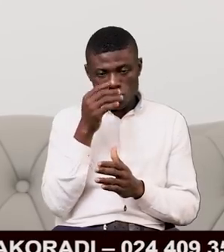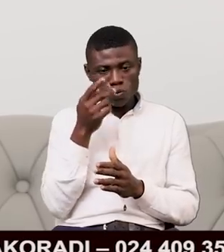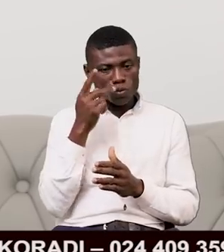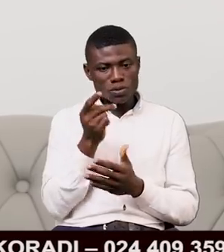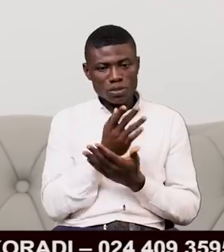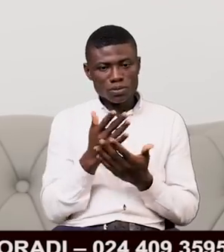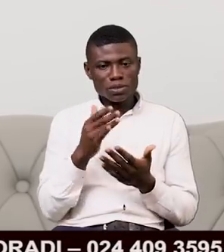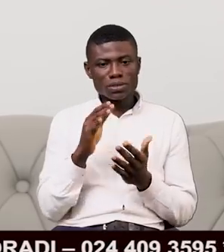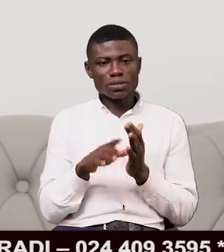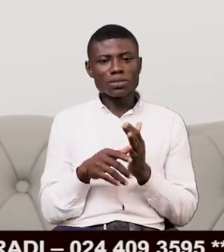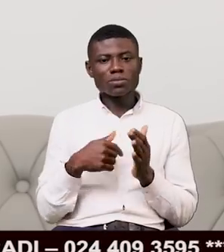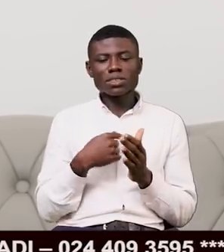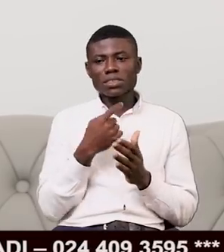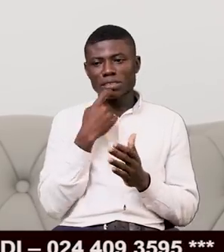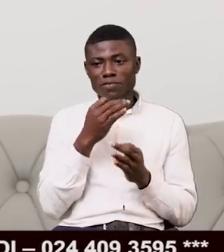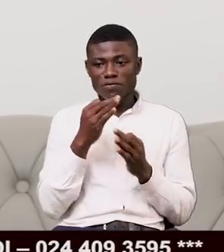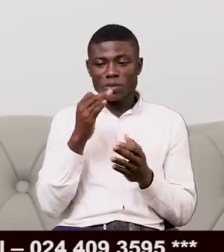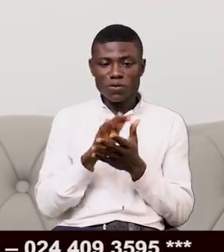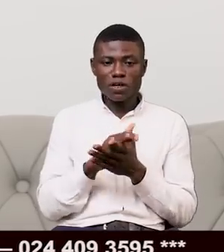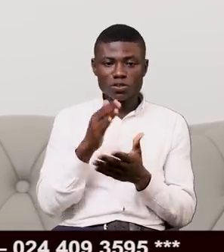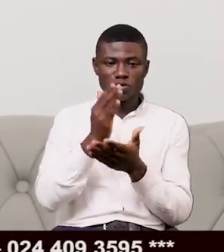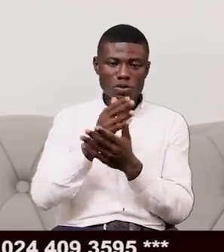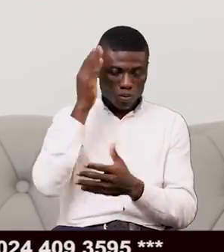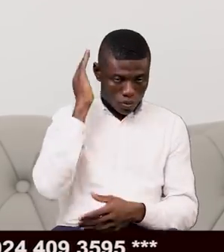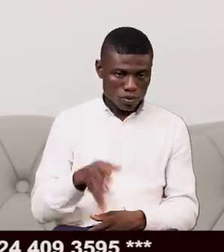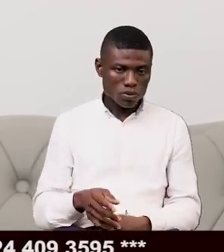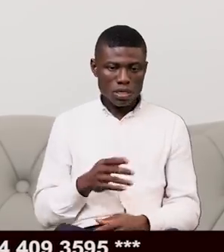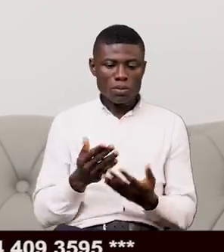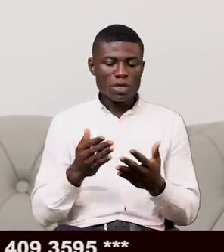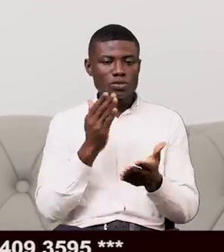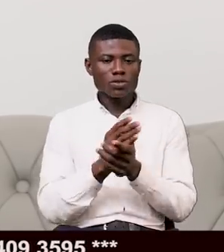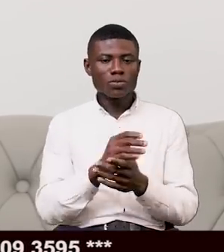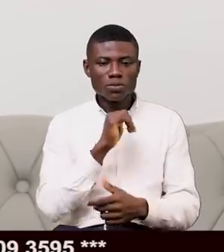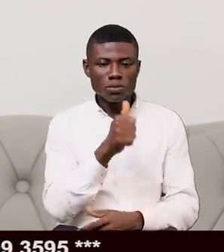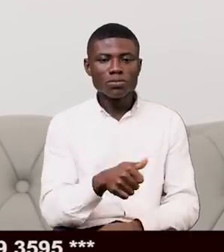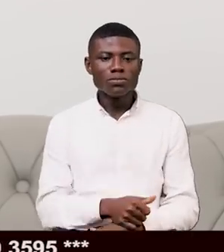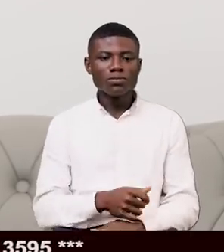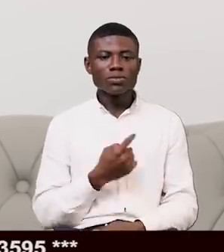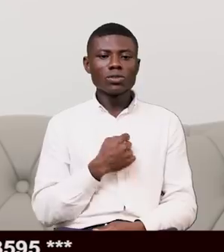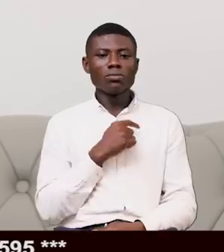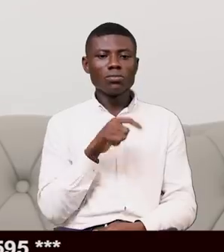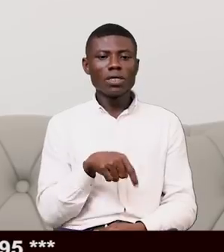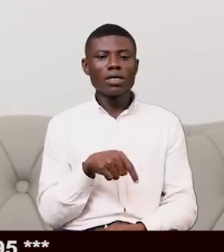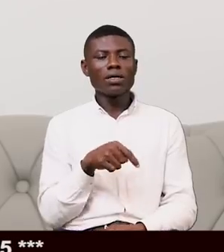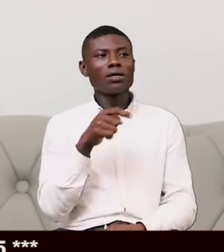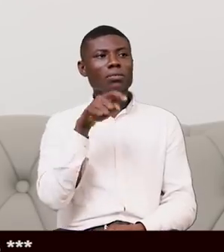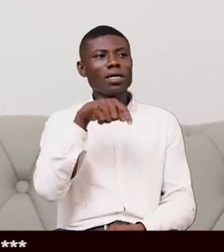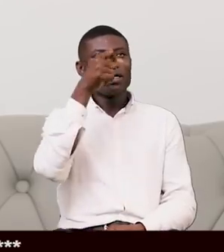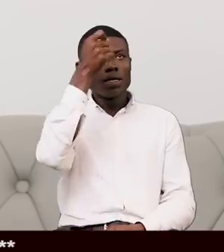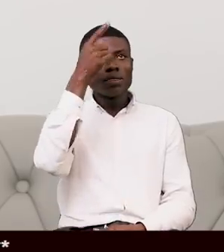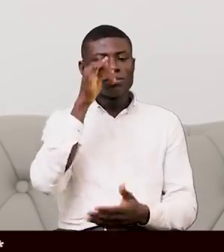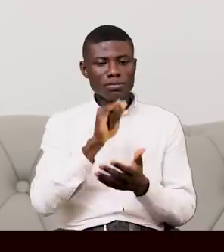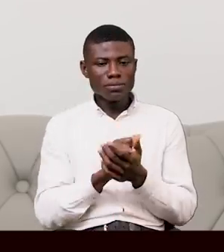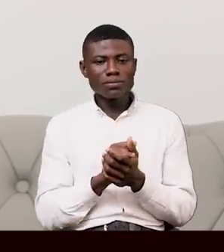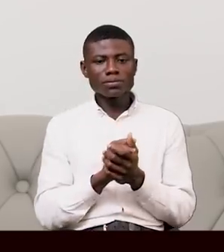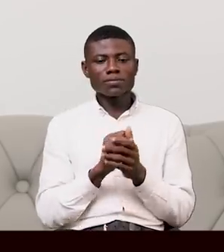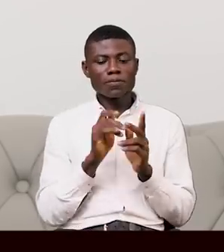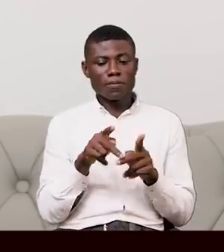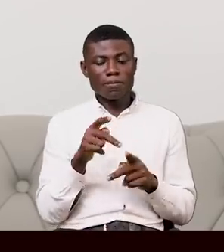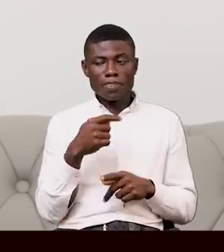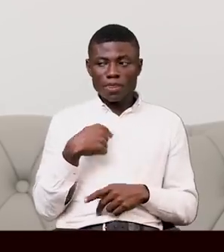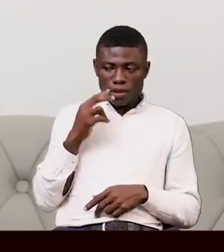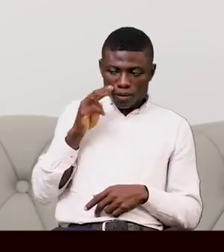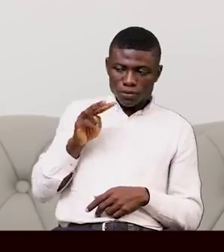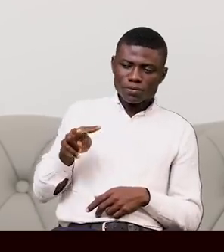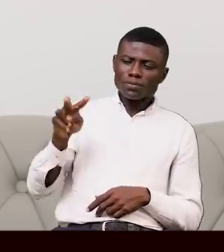subai bi wano, oso obi wale no obi jai. There be a beer when ye. Okay. Until she won't say where you will be, I wouldn't him say. Papa be